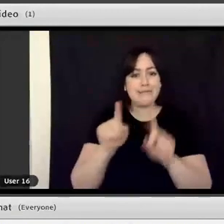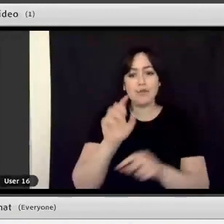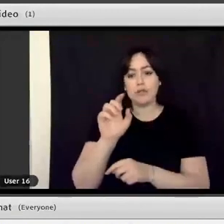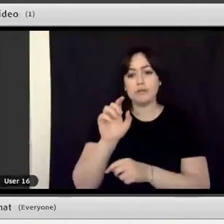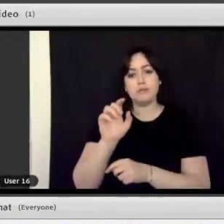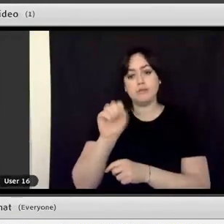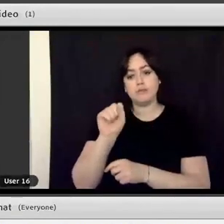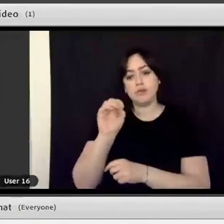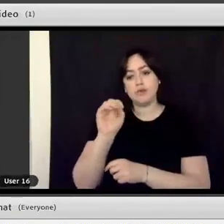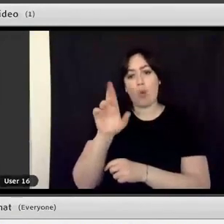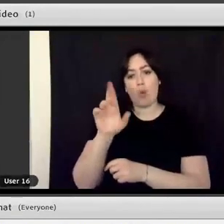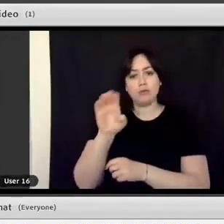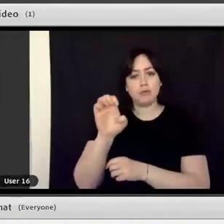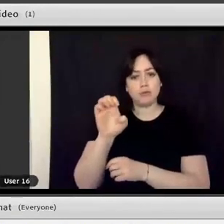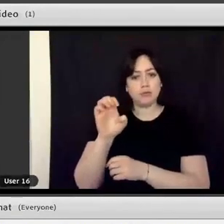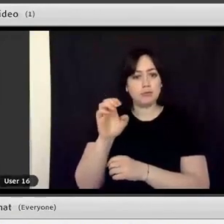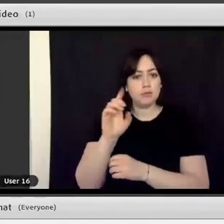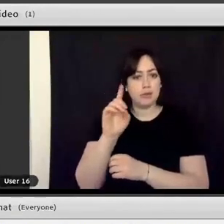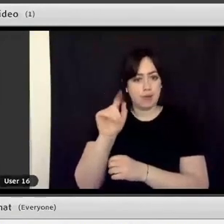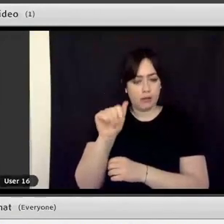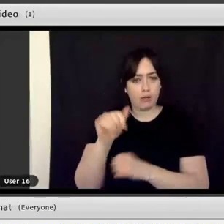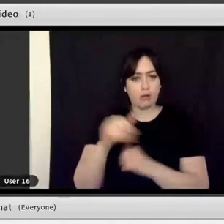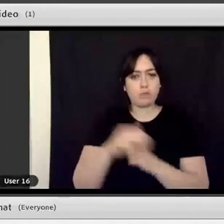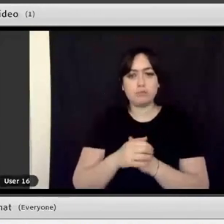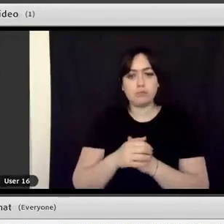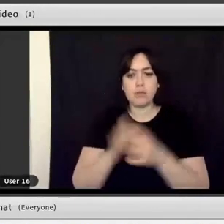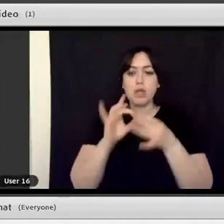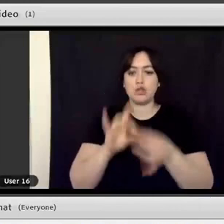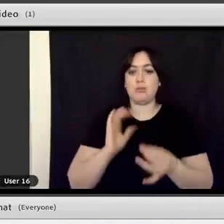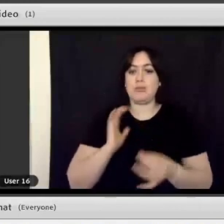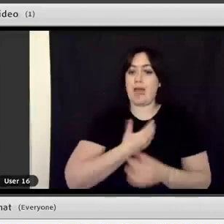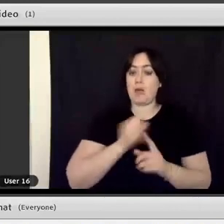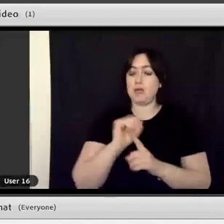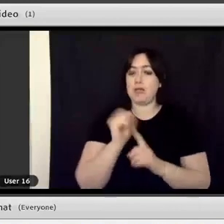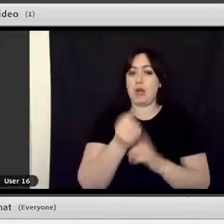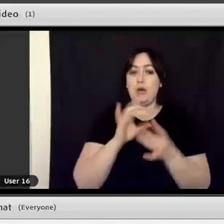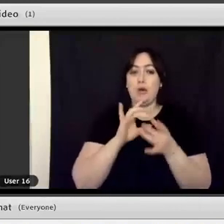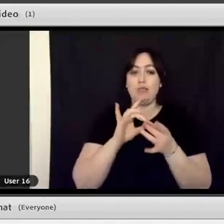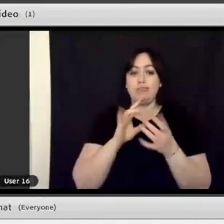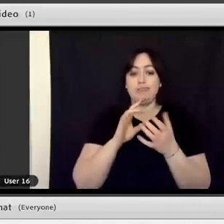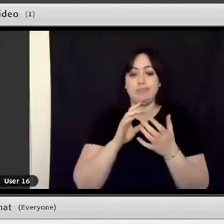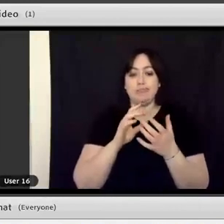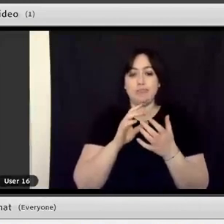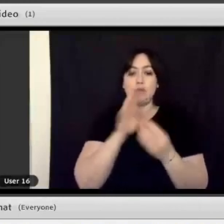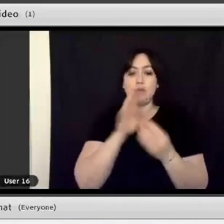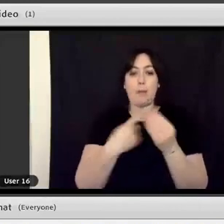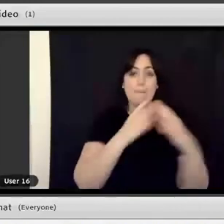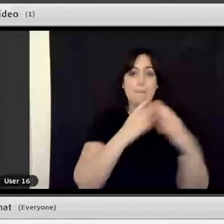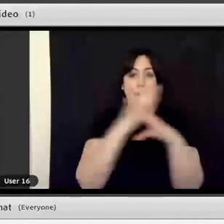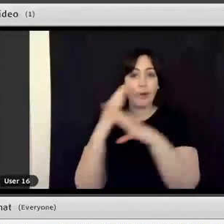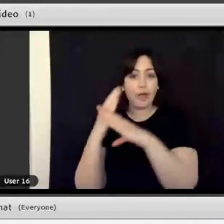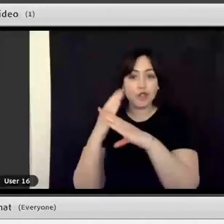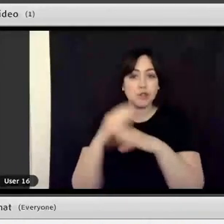back to the scenario we had on barriers, it may be important